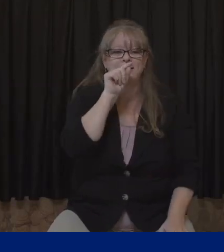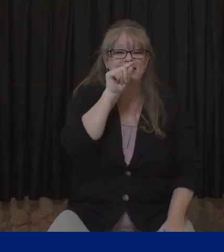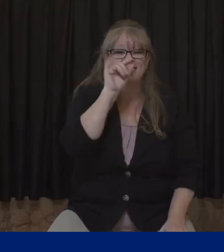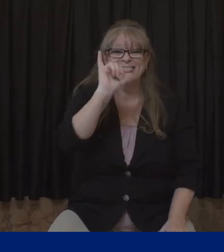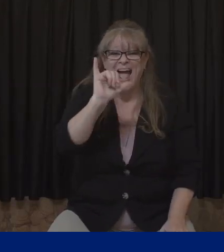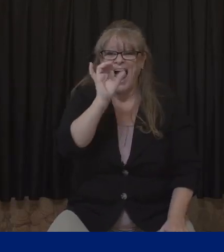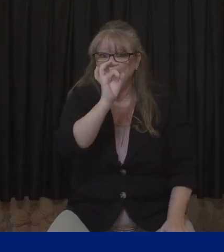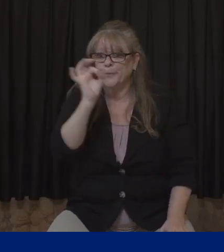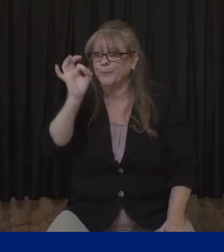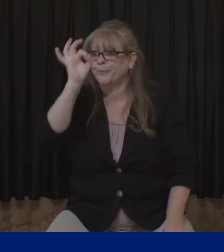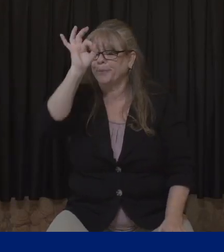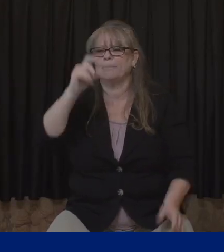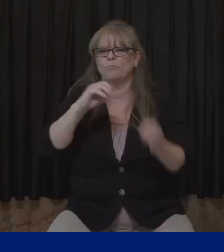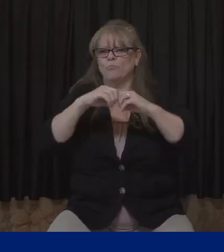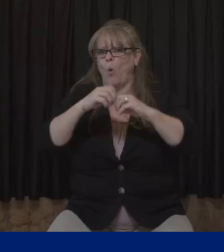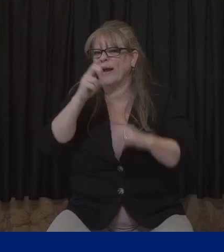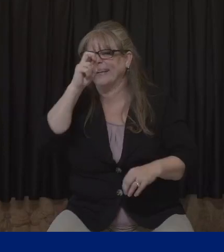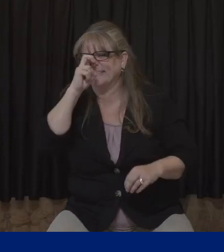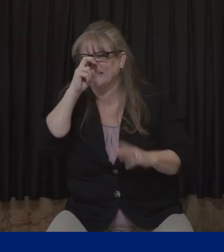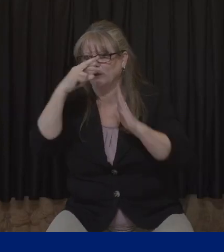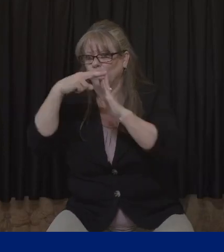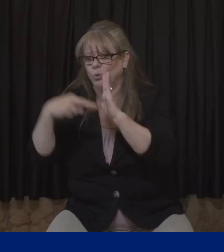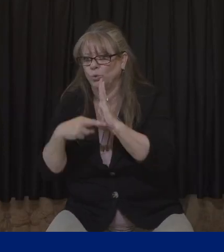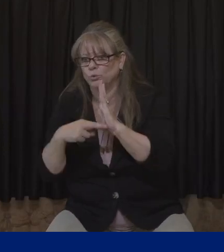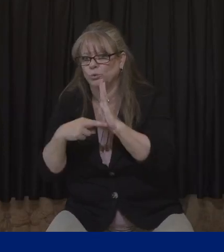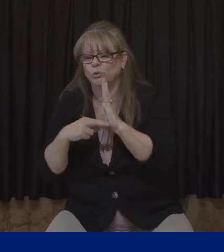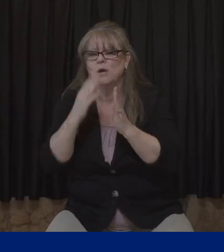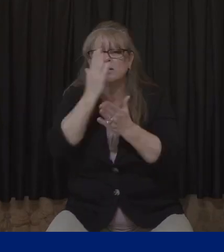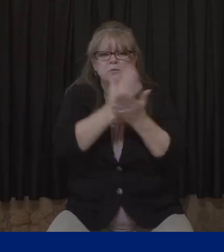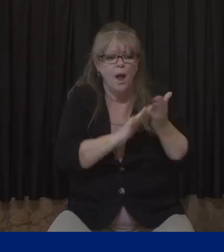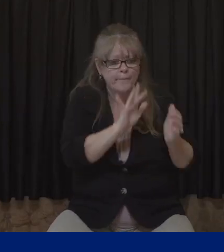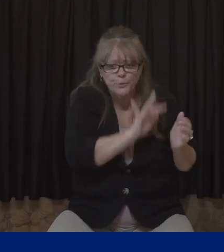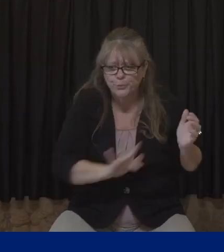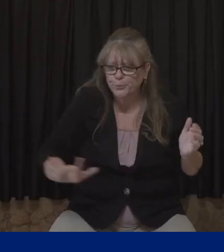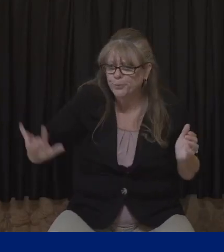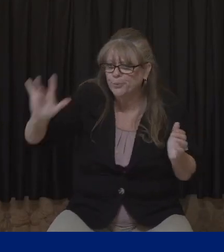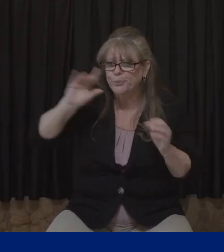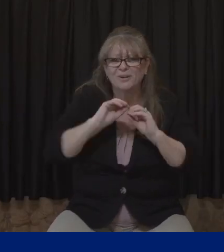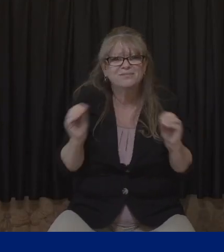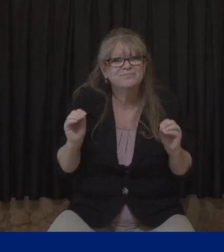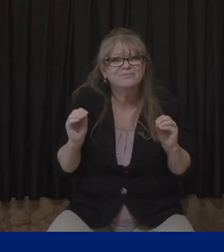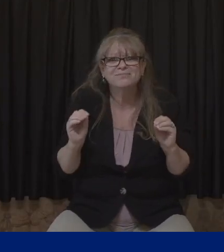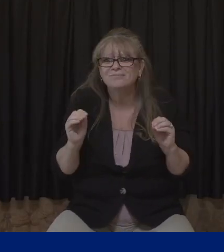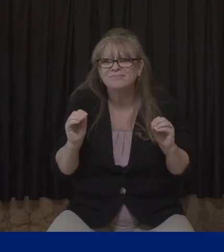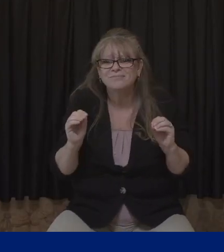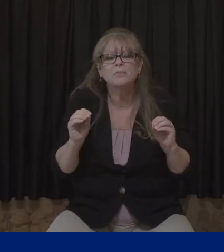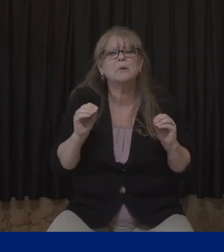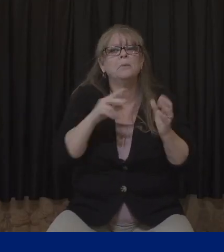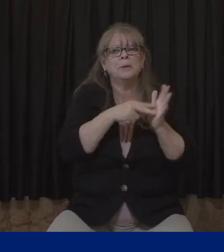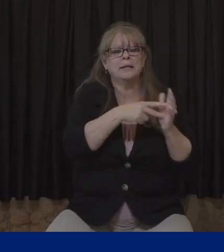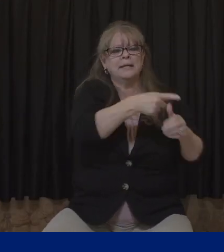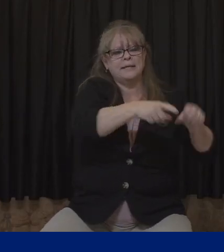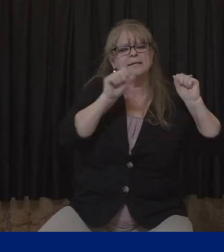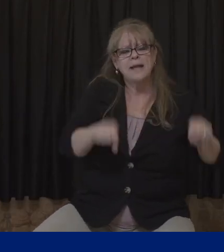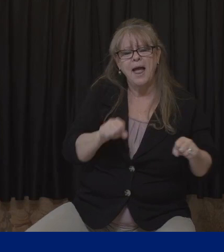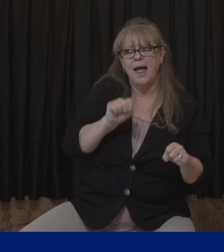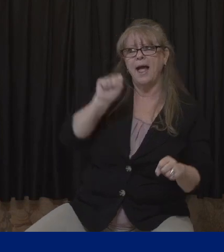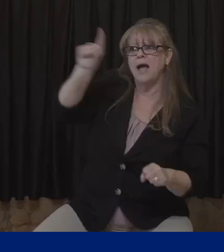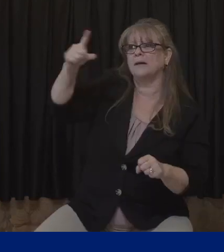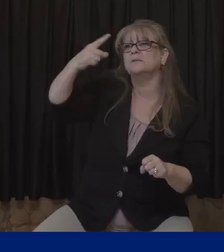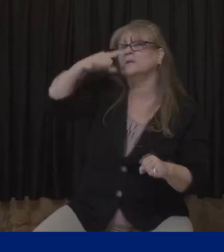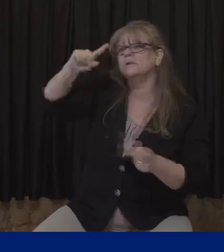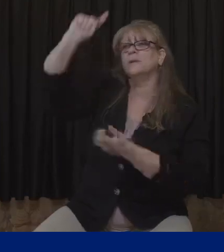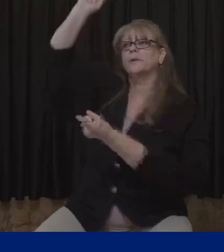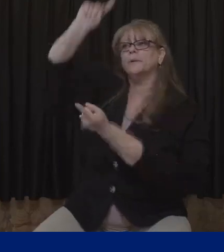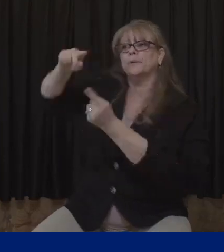no growth or no cases over a period of weeks, and some of them are seeking to be able to do more sooner. And there's certain local conditions